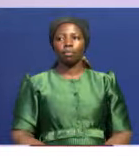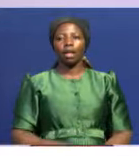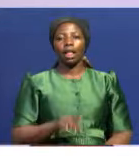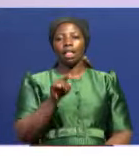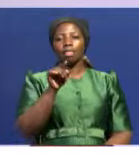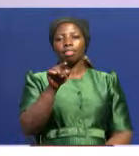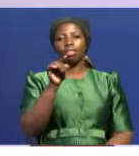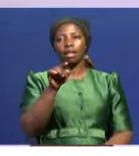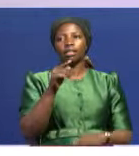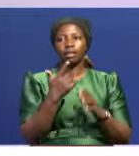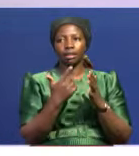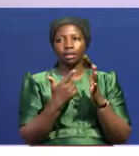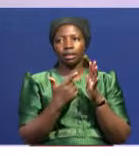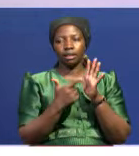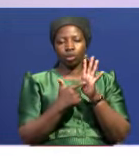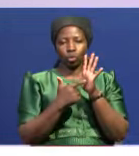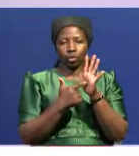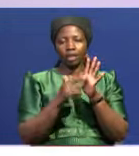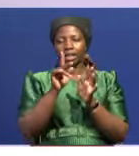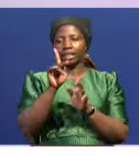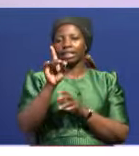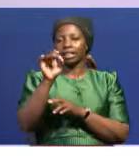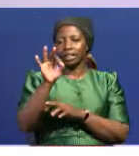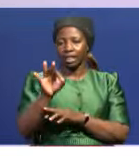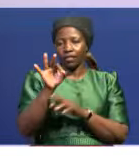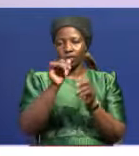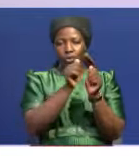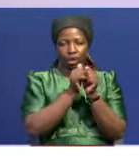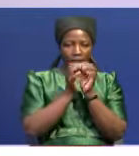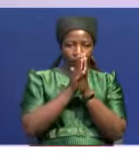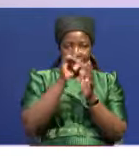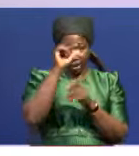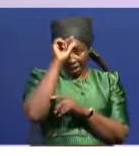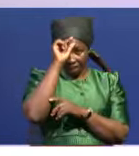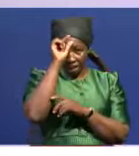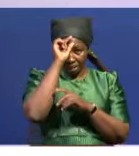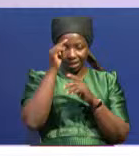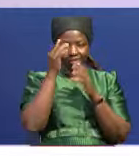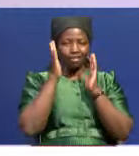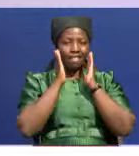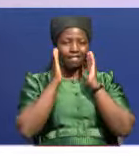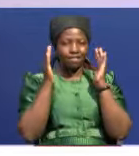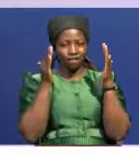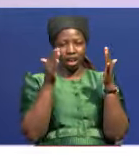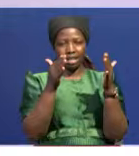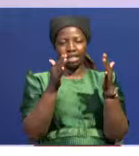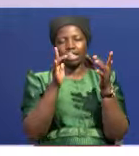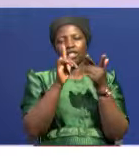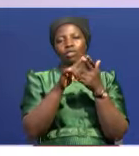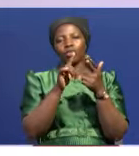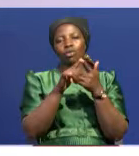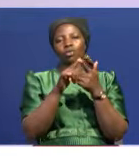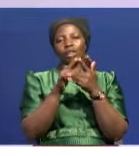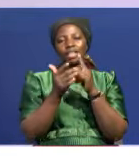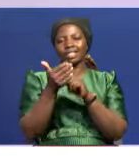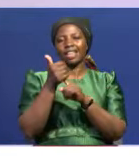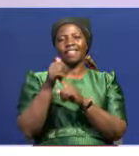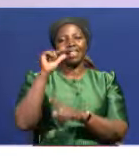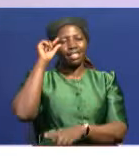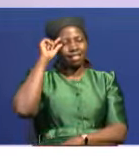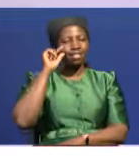This underscores the KDF and government's dedication to gender